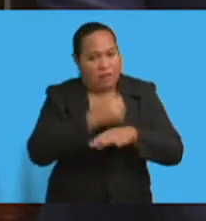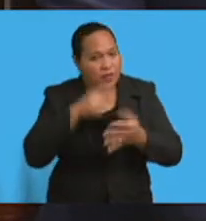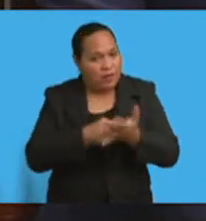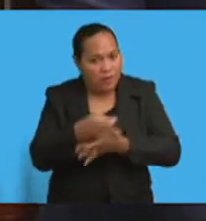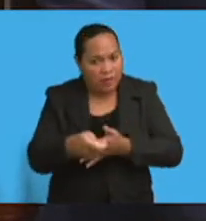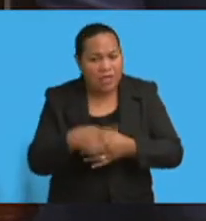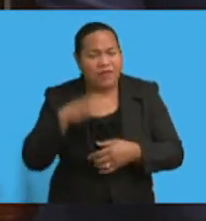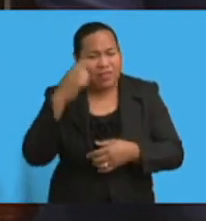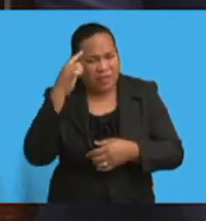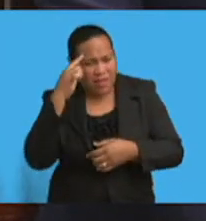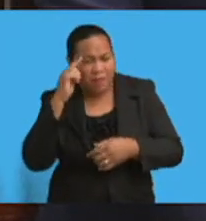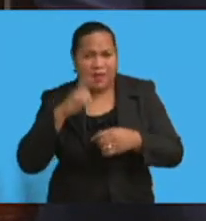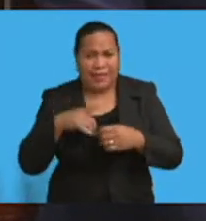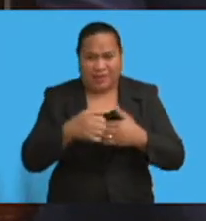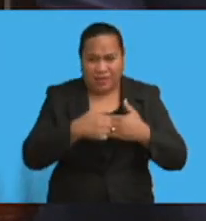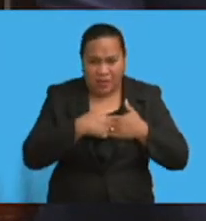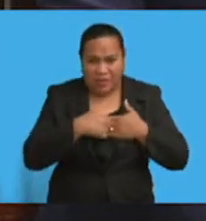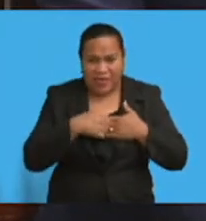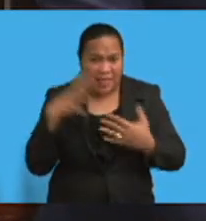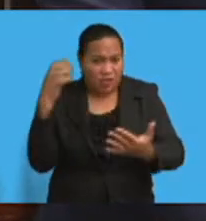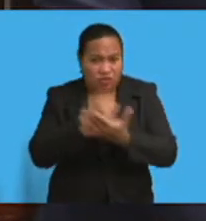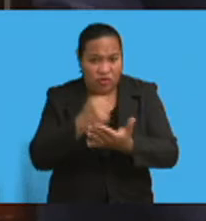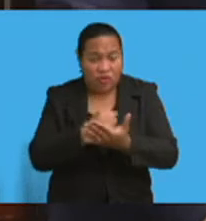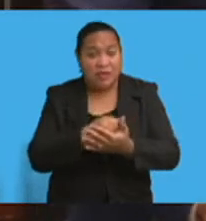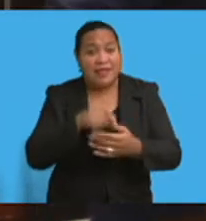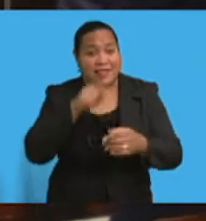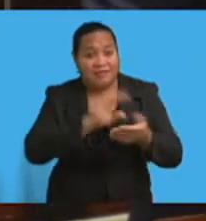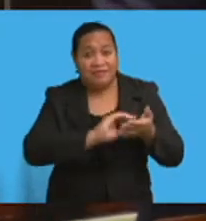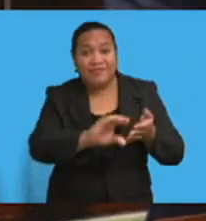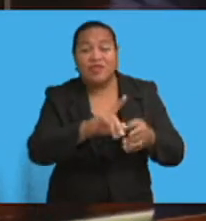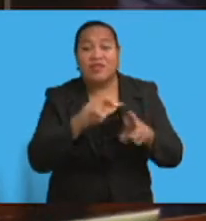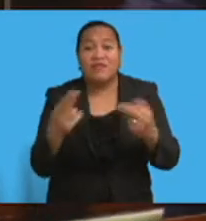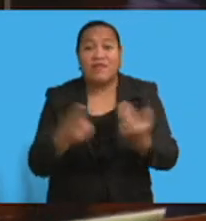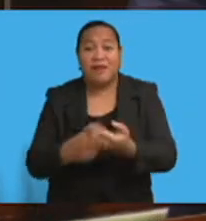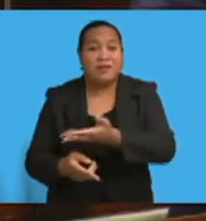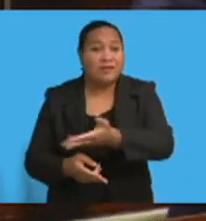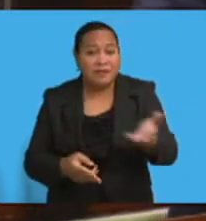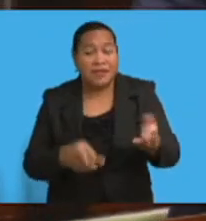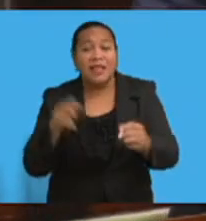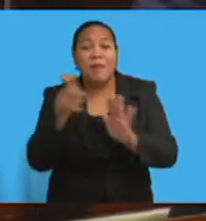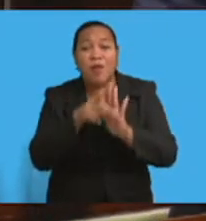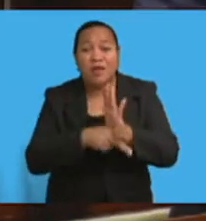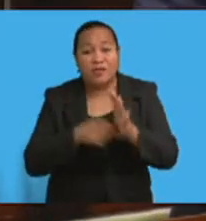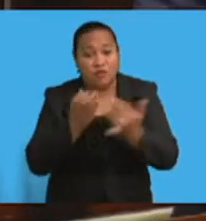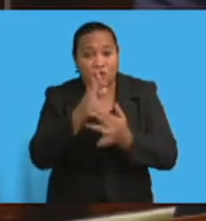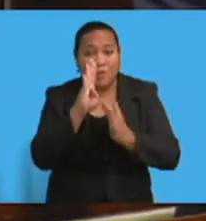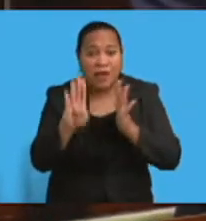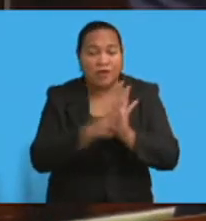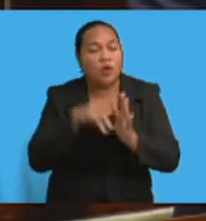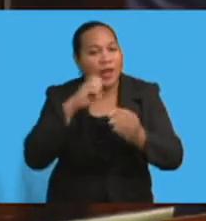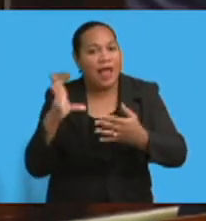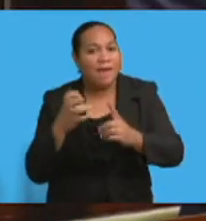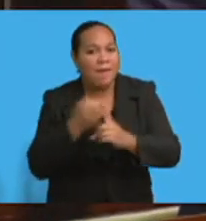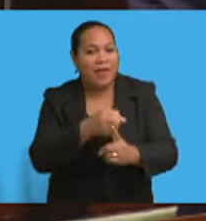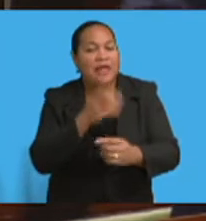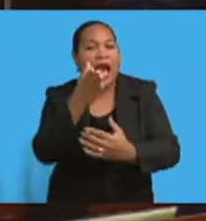the security and assurance this program grants to these families, this policy through this budget is going to impact nearly half